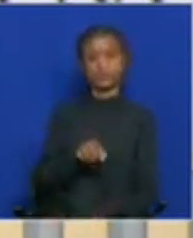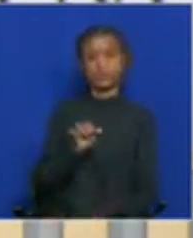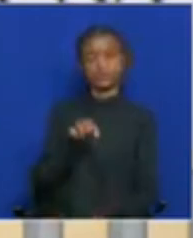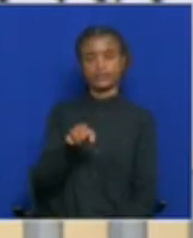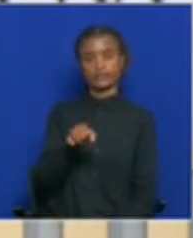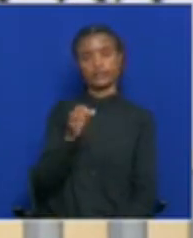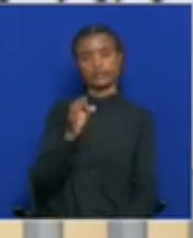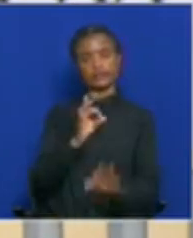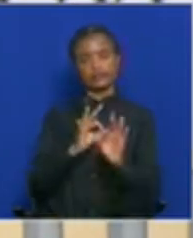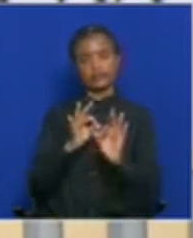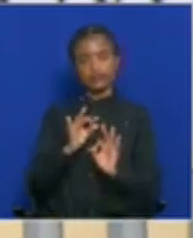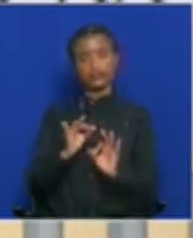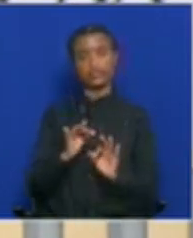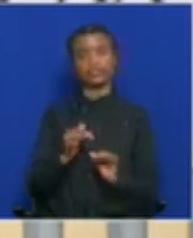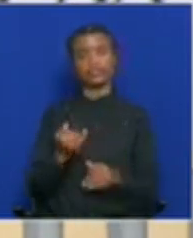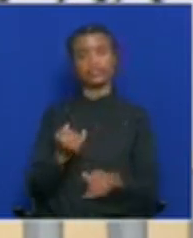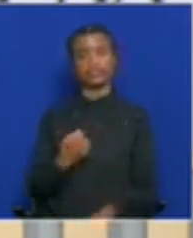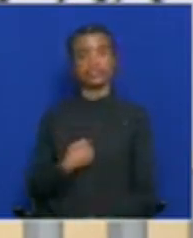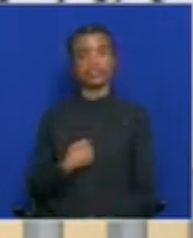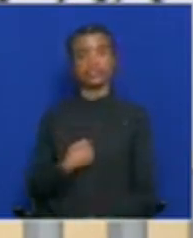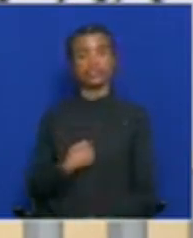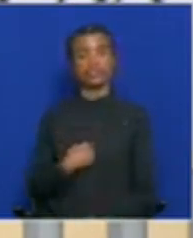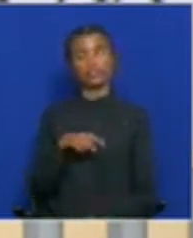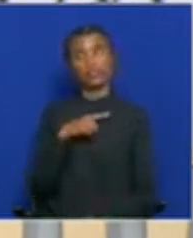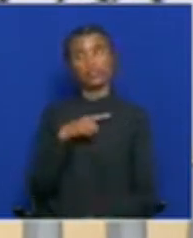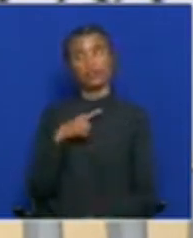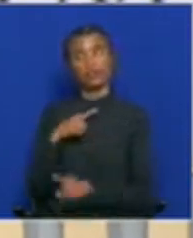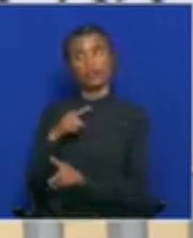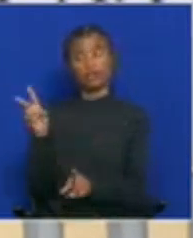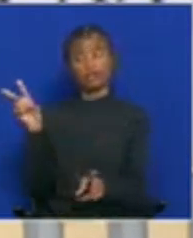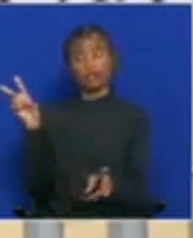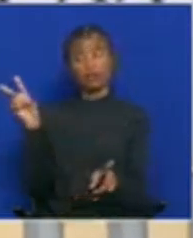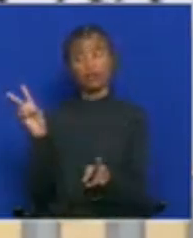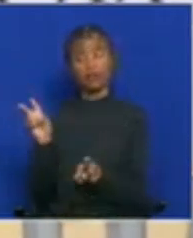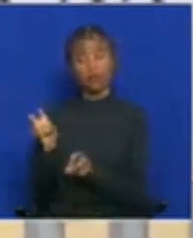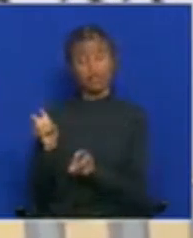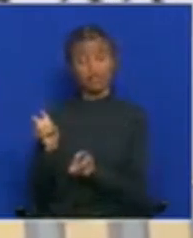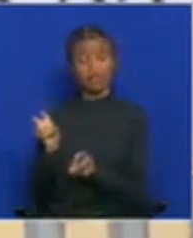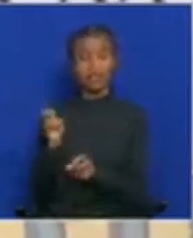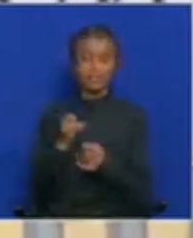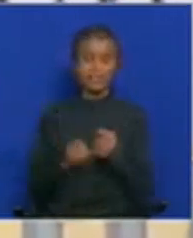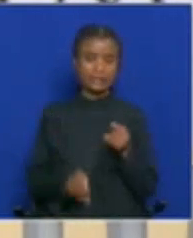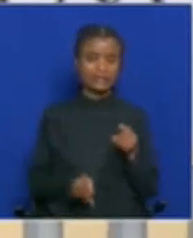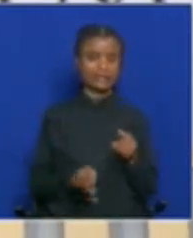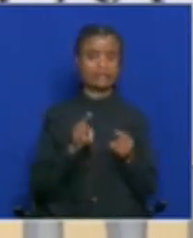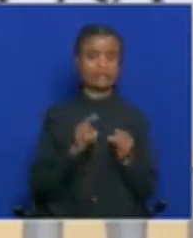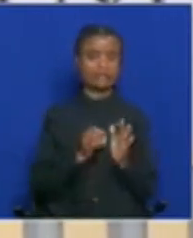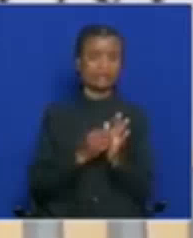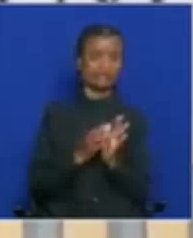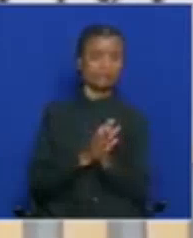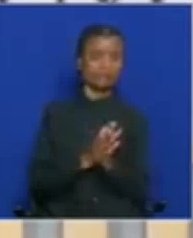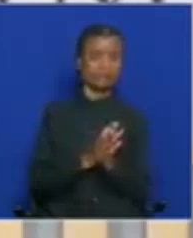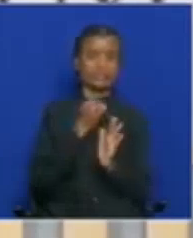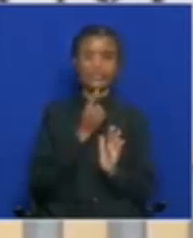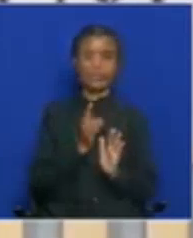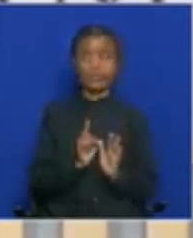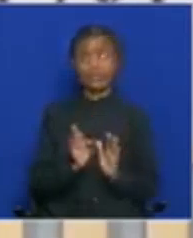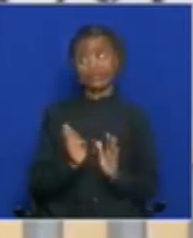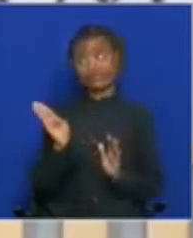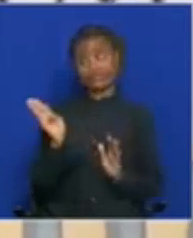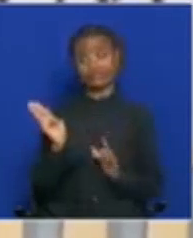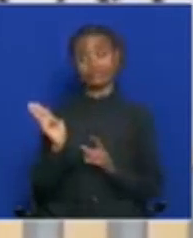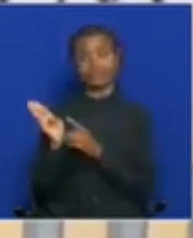we misquoted it. It was supposed to read that he informed me about